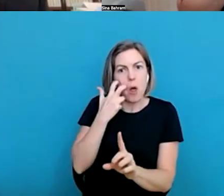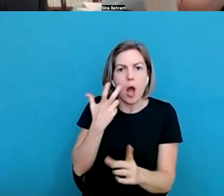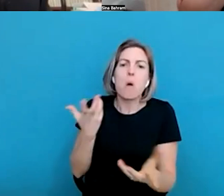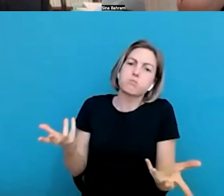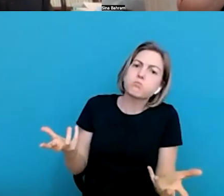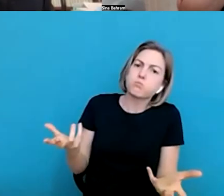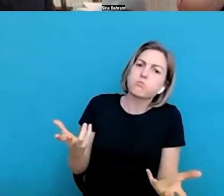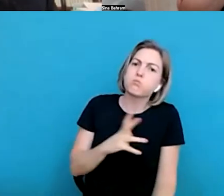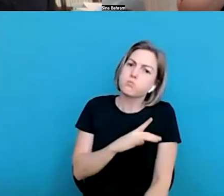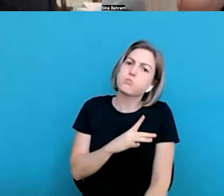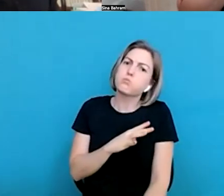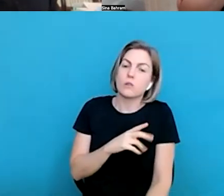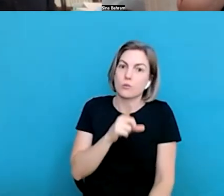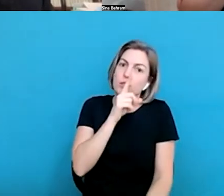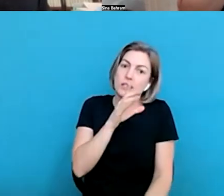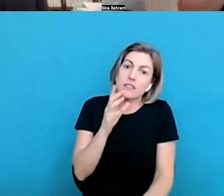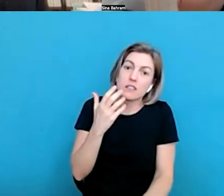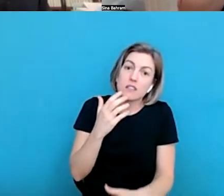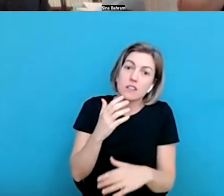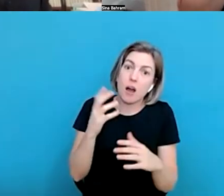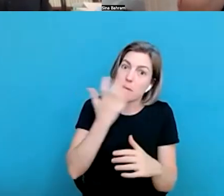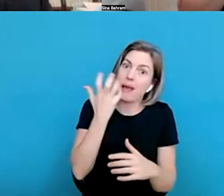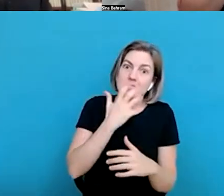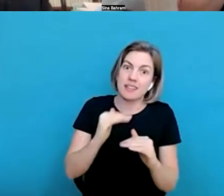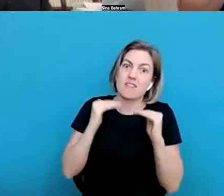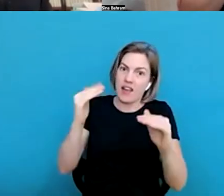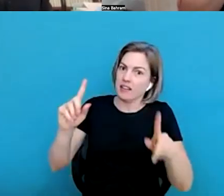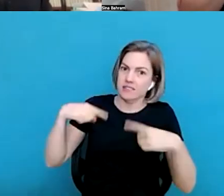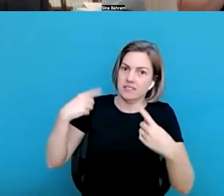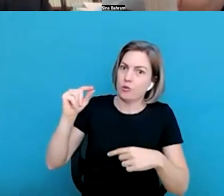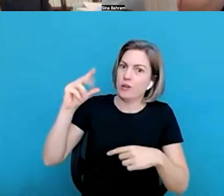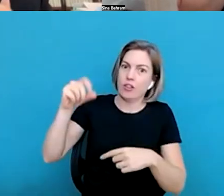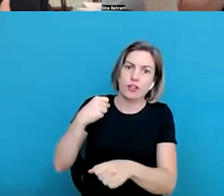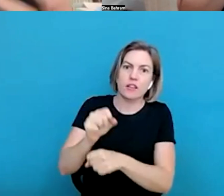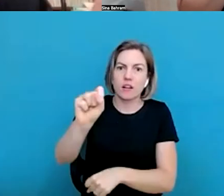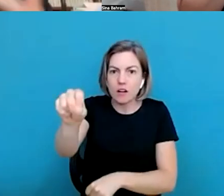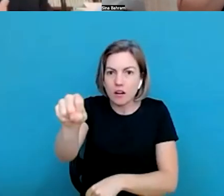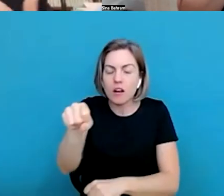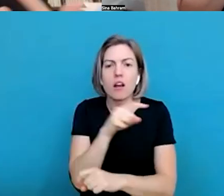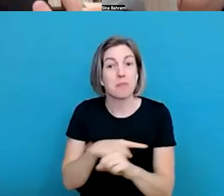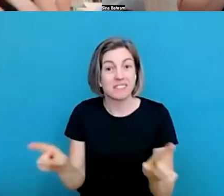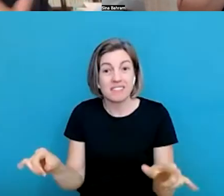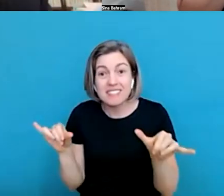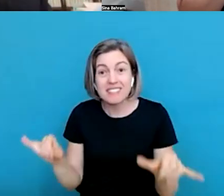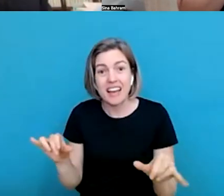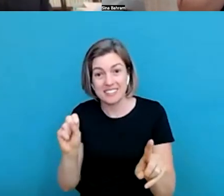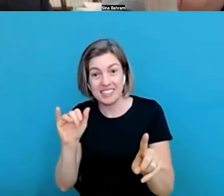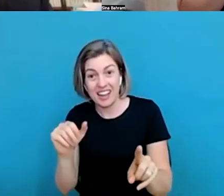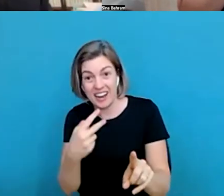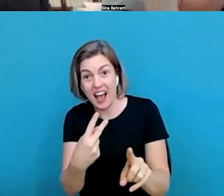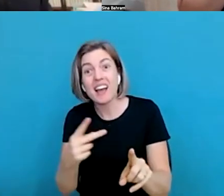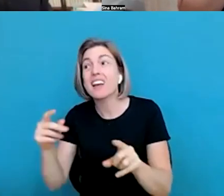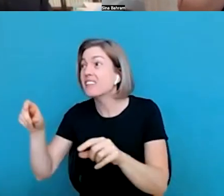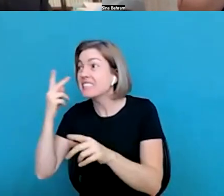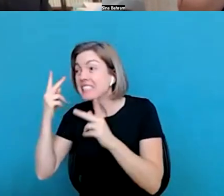most amazing advance in decades. However, C and I both have people who are blind who come to